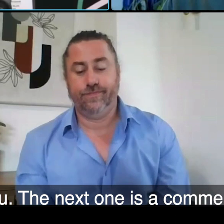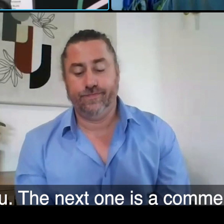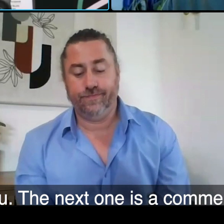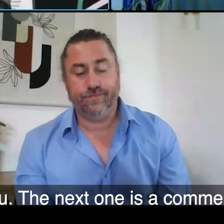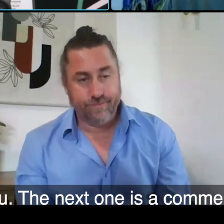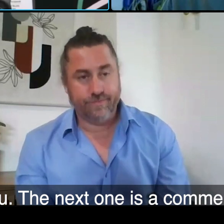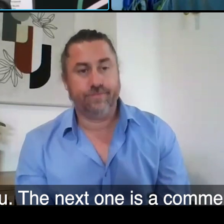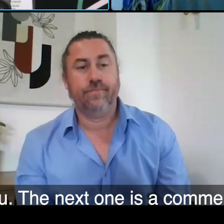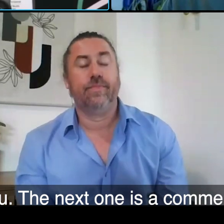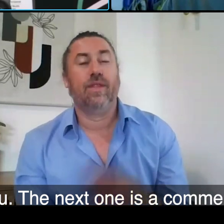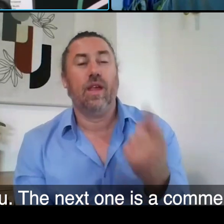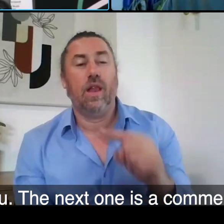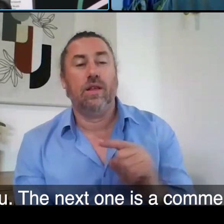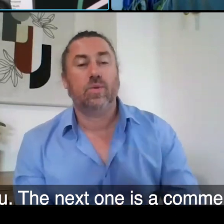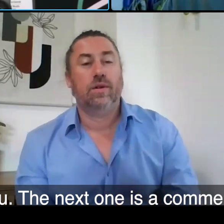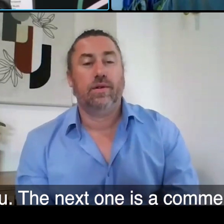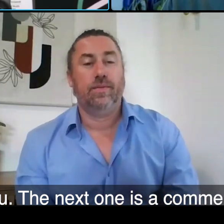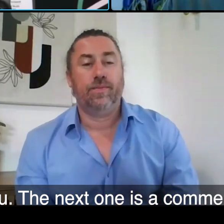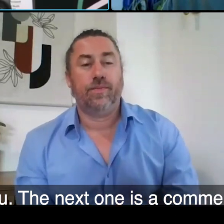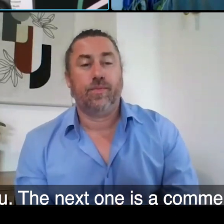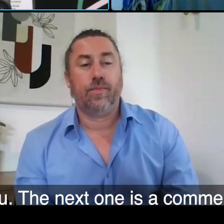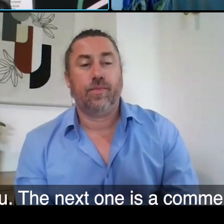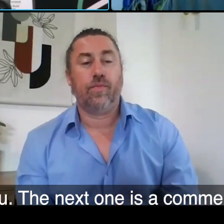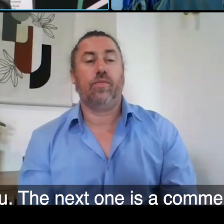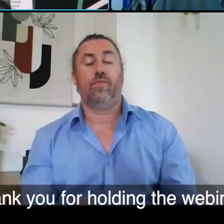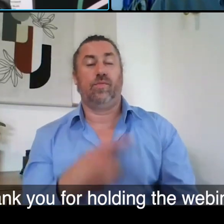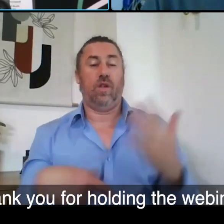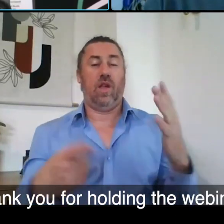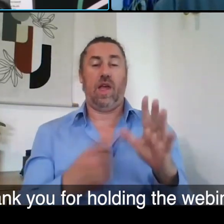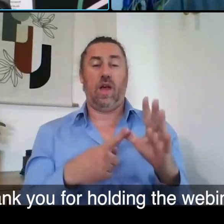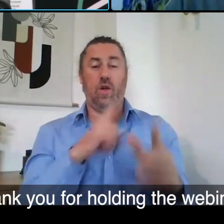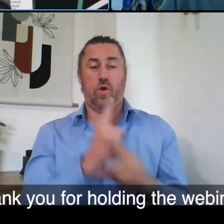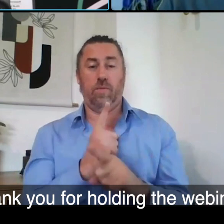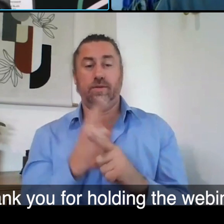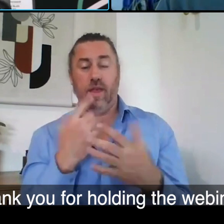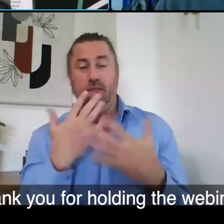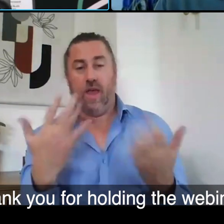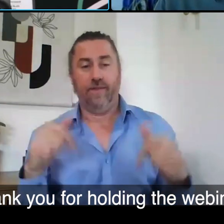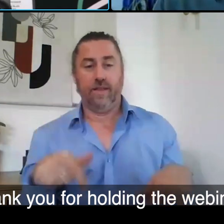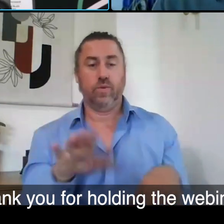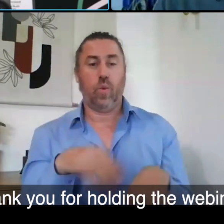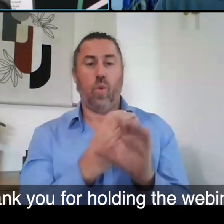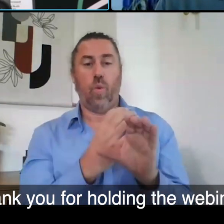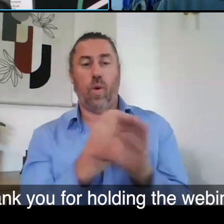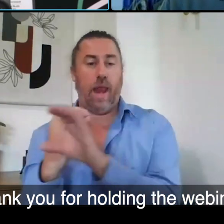Thank you. The next one is a comment, I think. Thank you for holding the webinar.